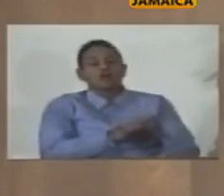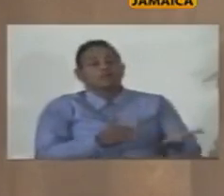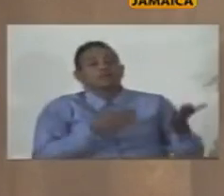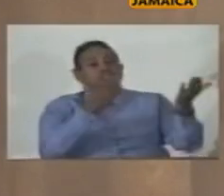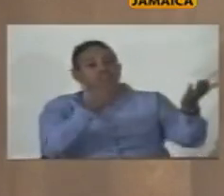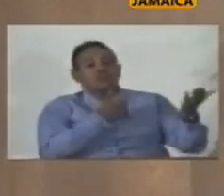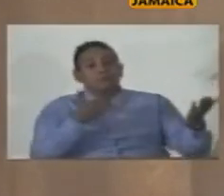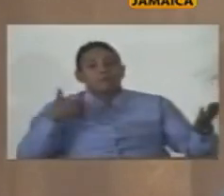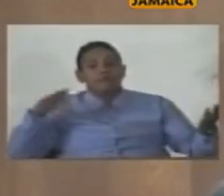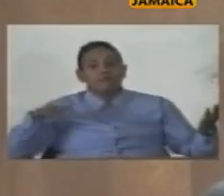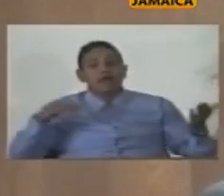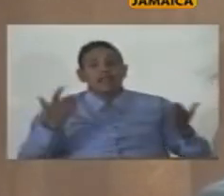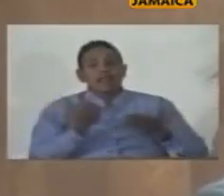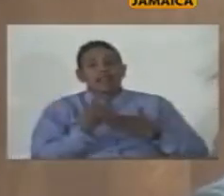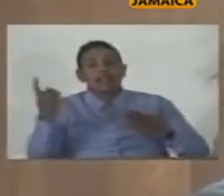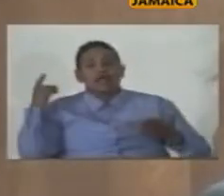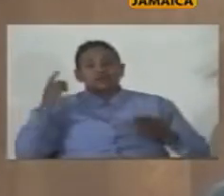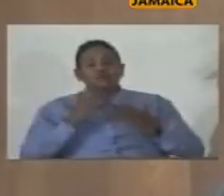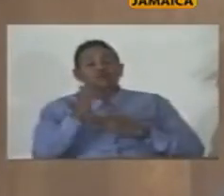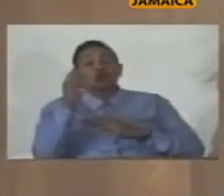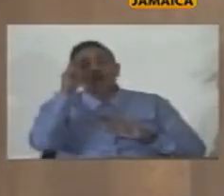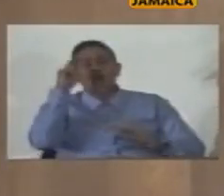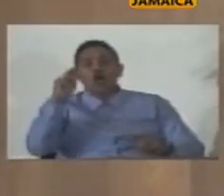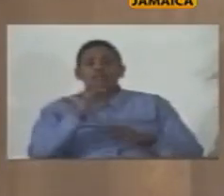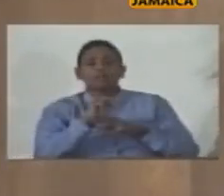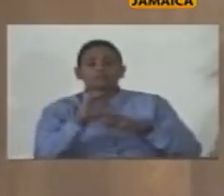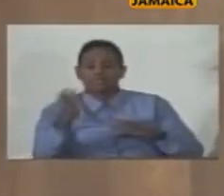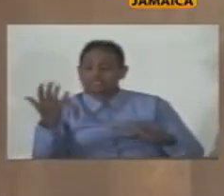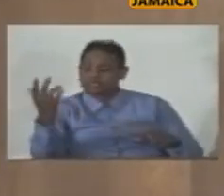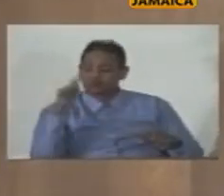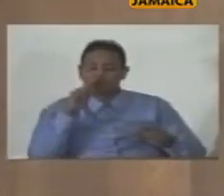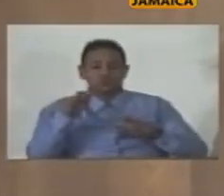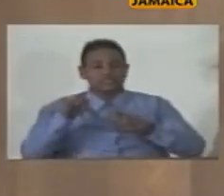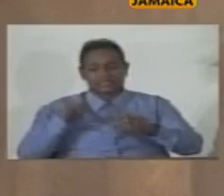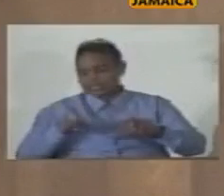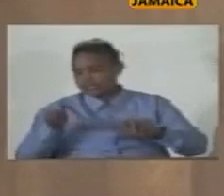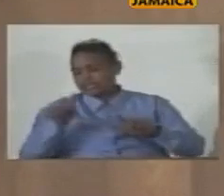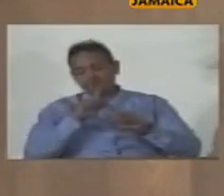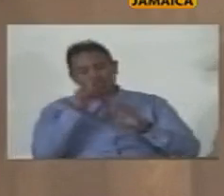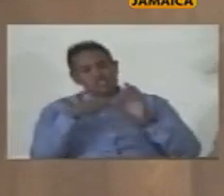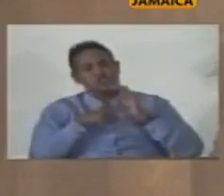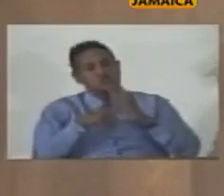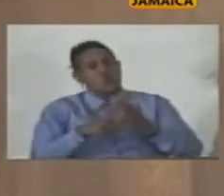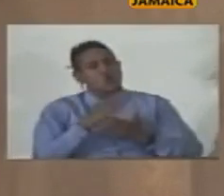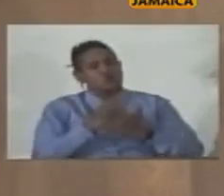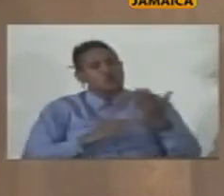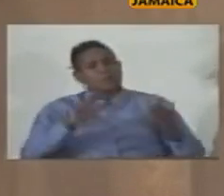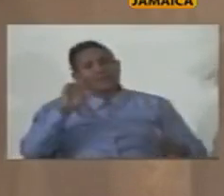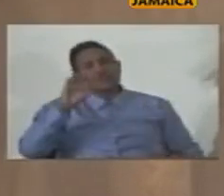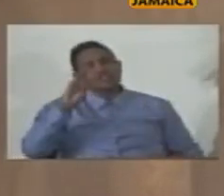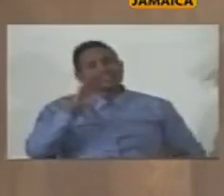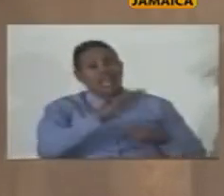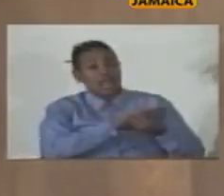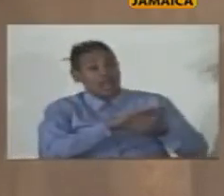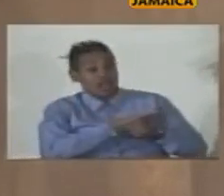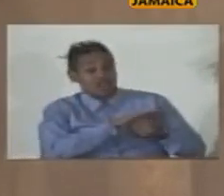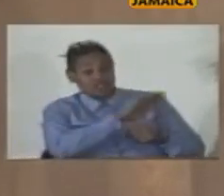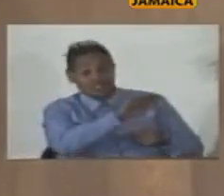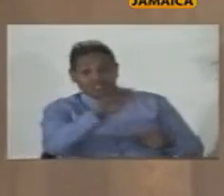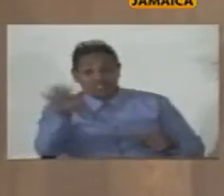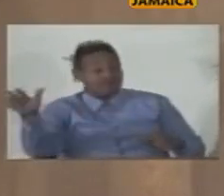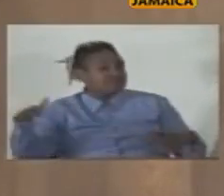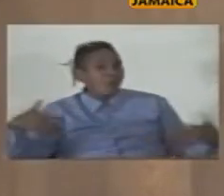Parliament last week by the Honourable Minister, sitting over there, showed that there are some 36 areas that are